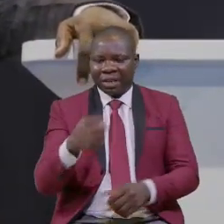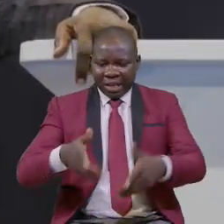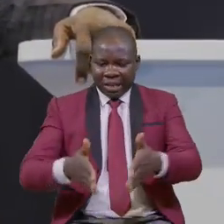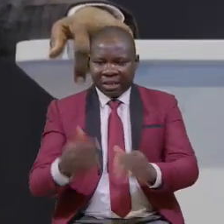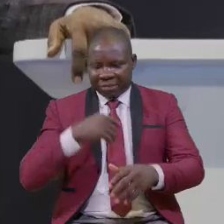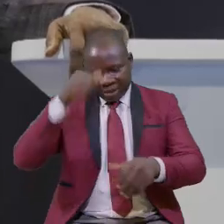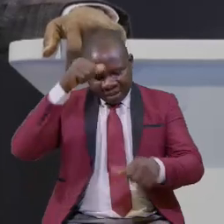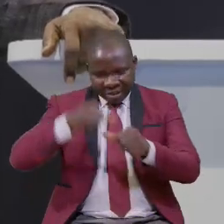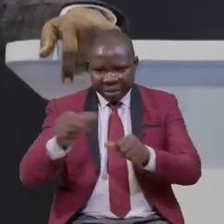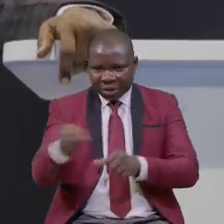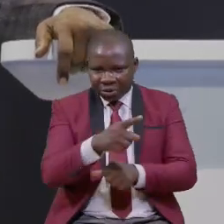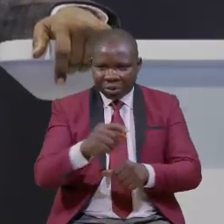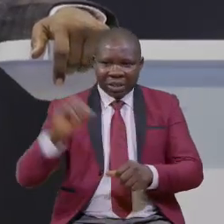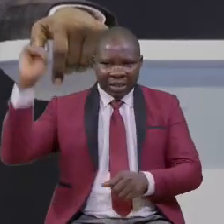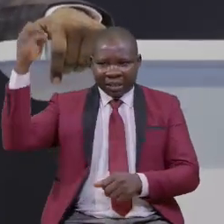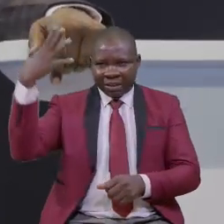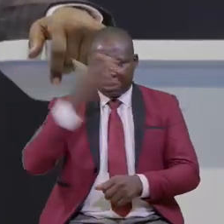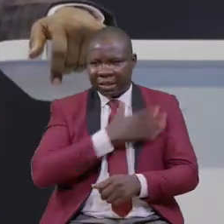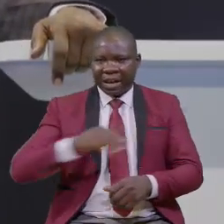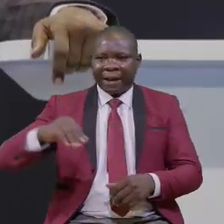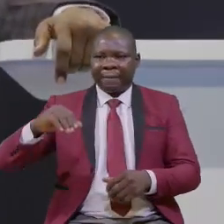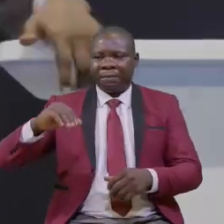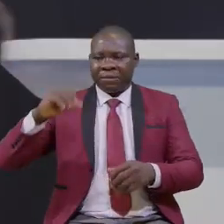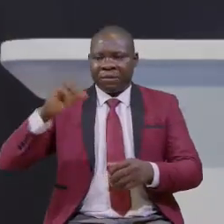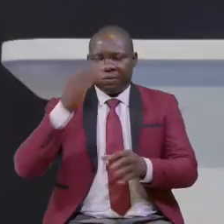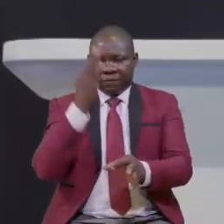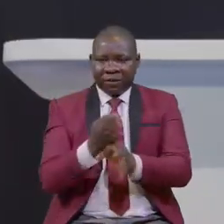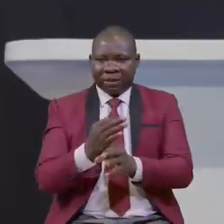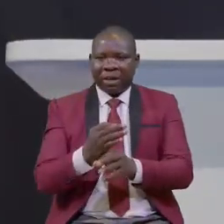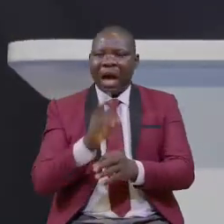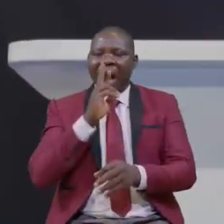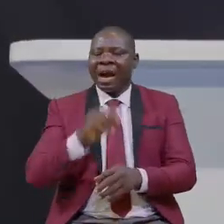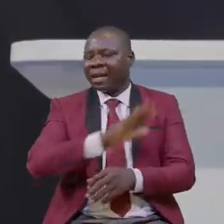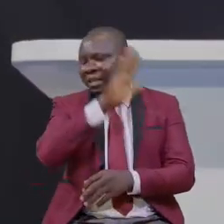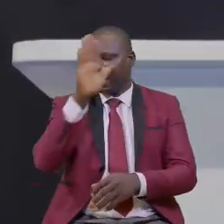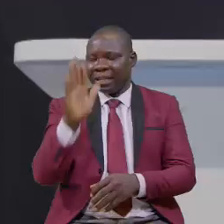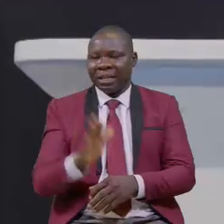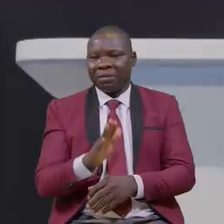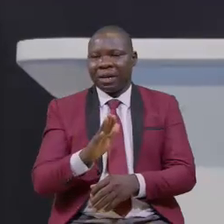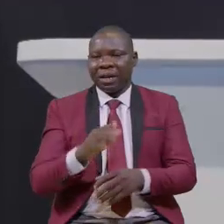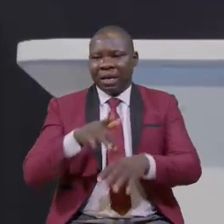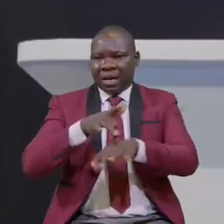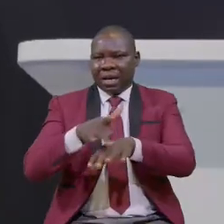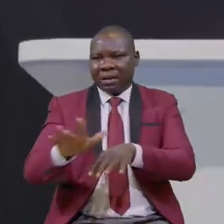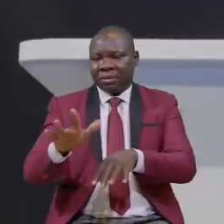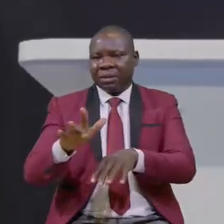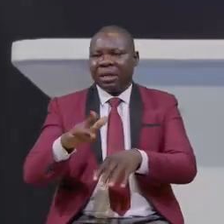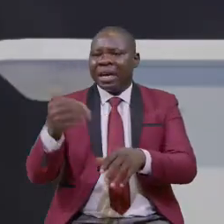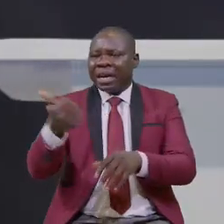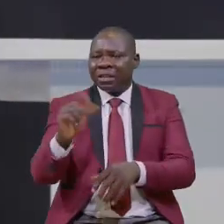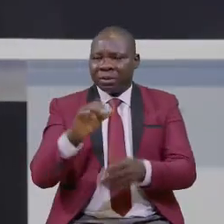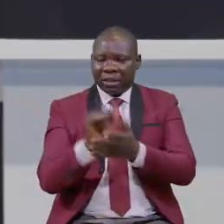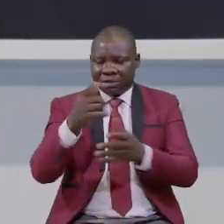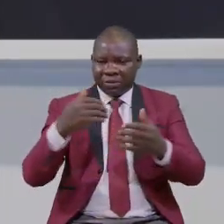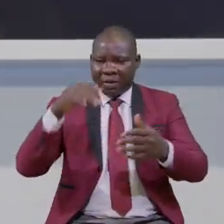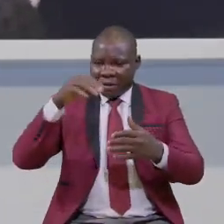are never barren. Grace and faith. Anywhere you find grace